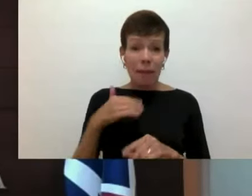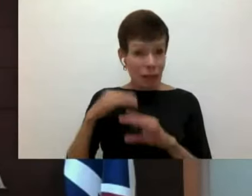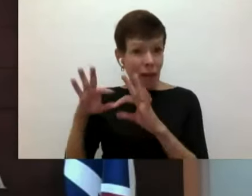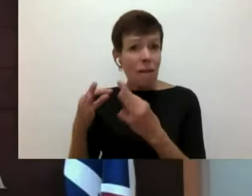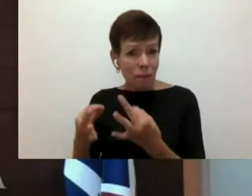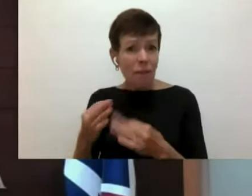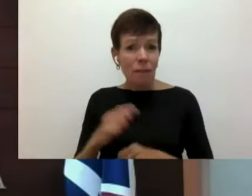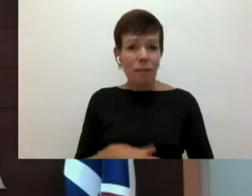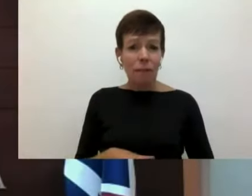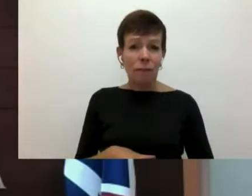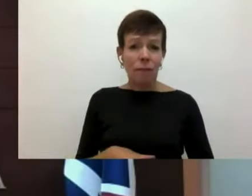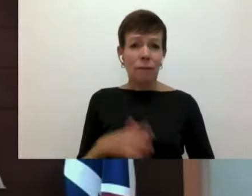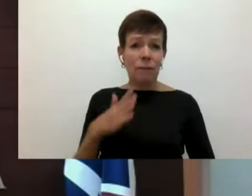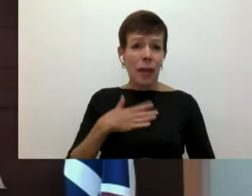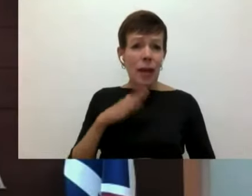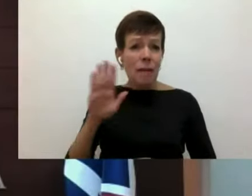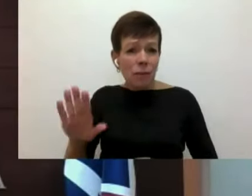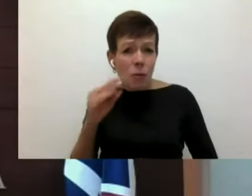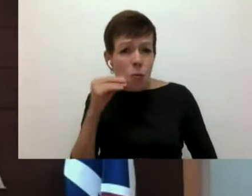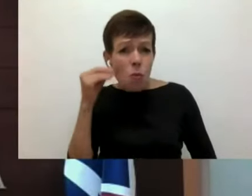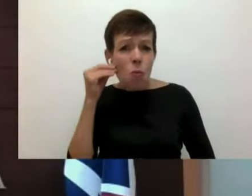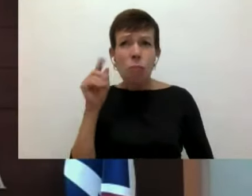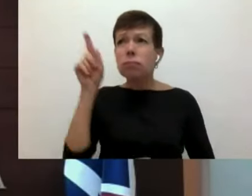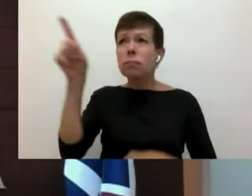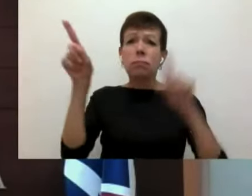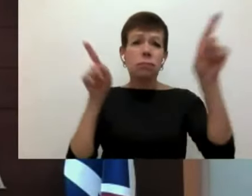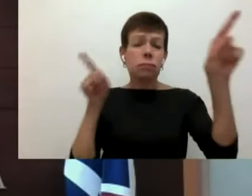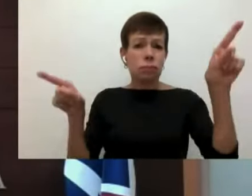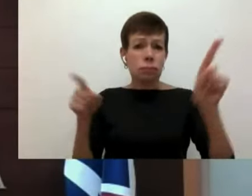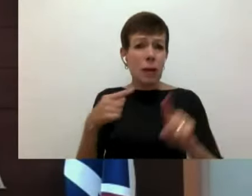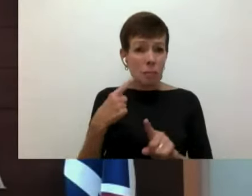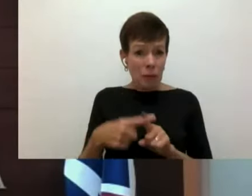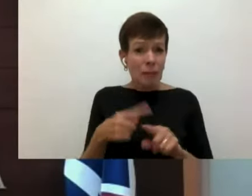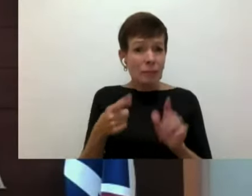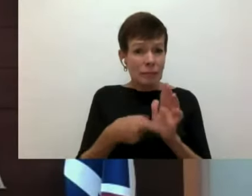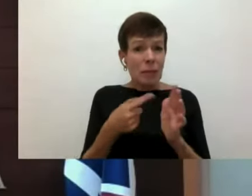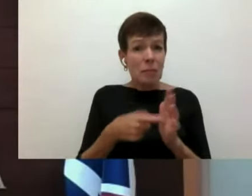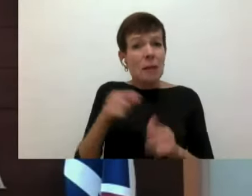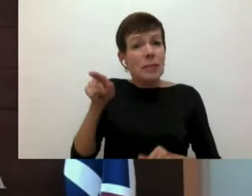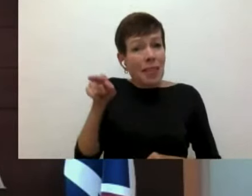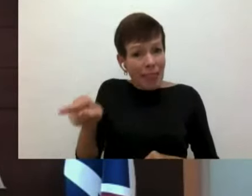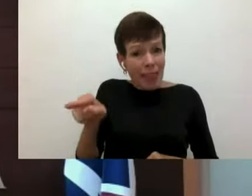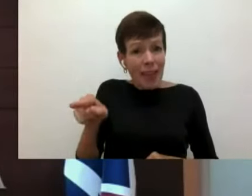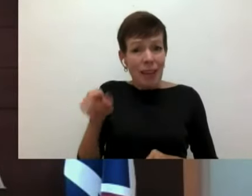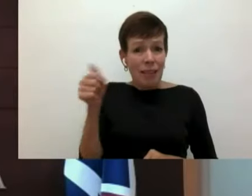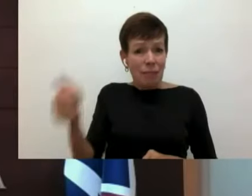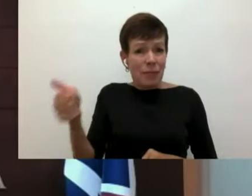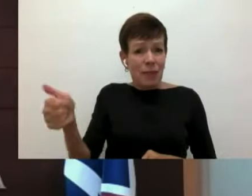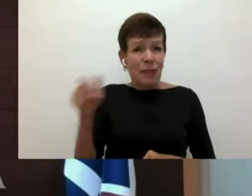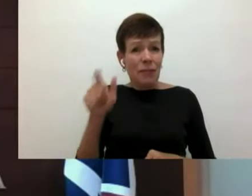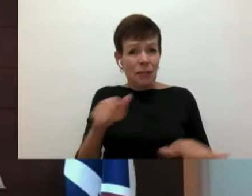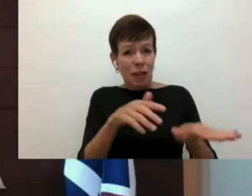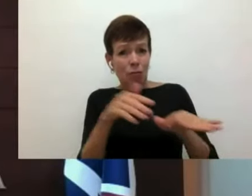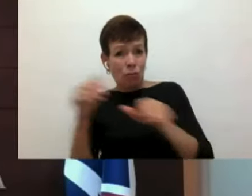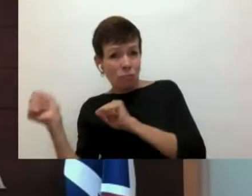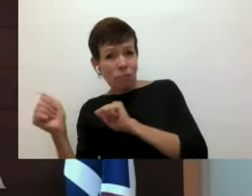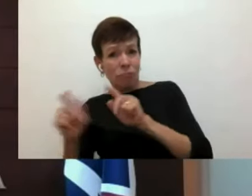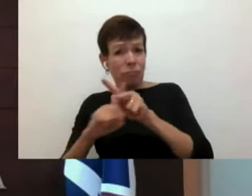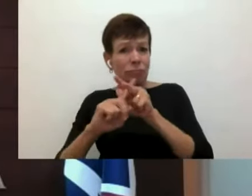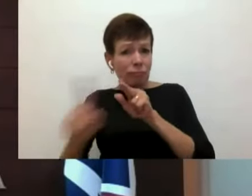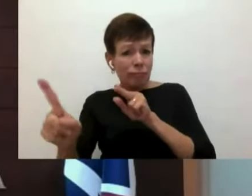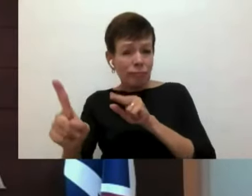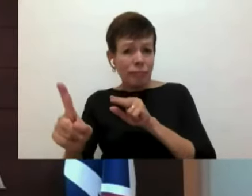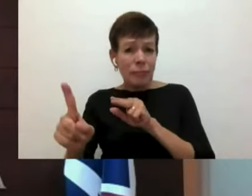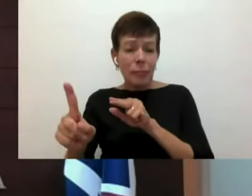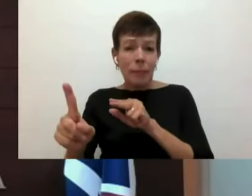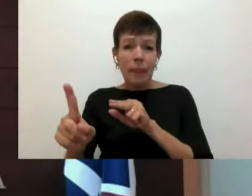their own, in some cases, they have also been under evacuation and evacuation alerts and orders. And so when they see and